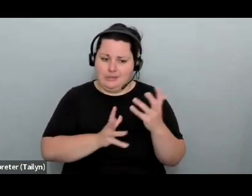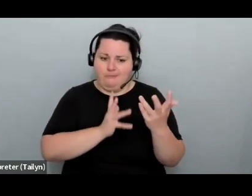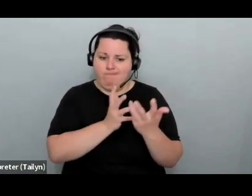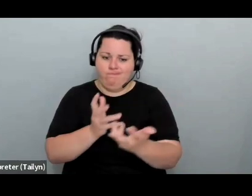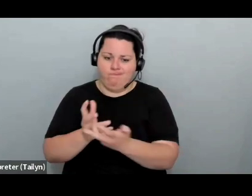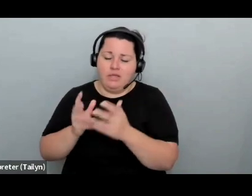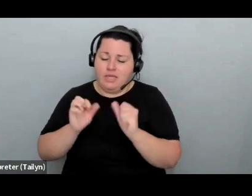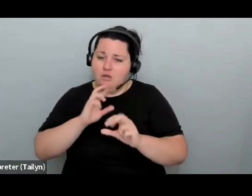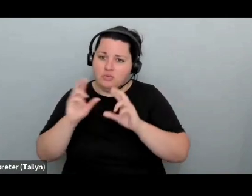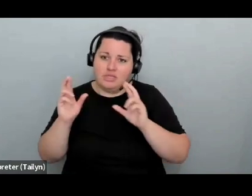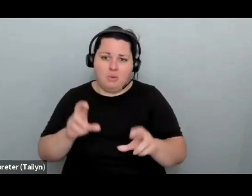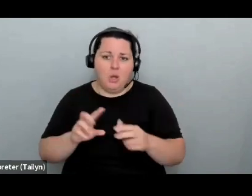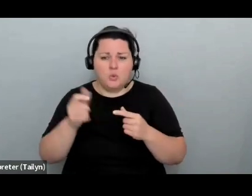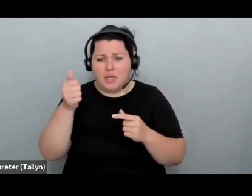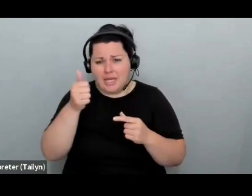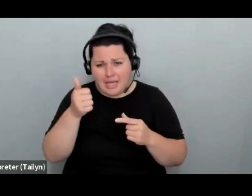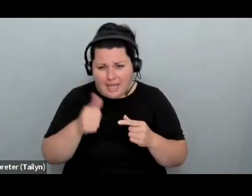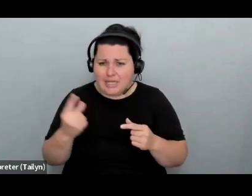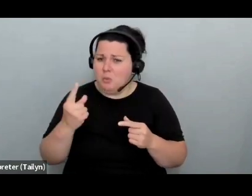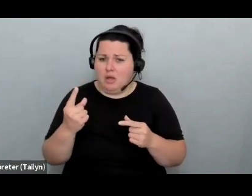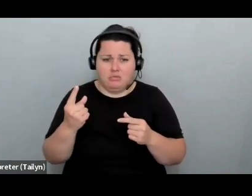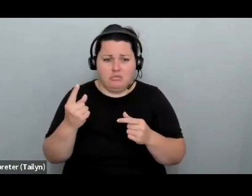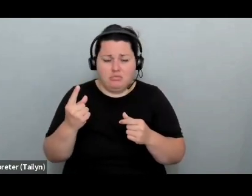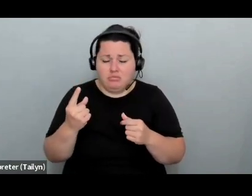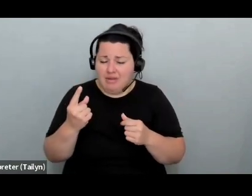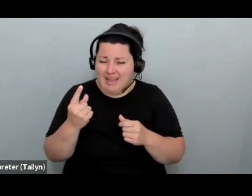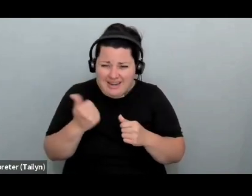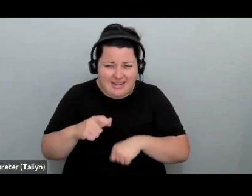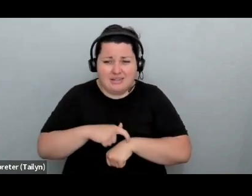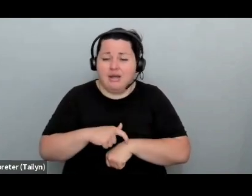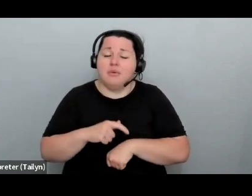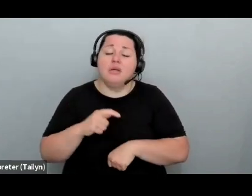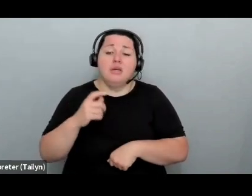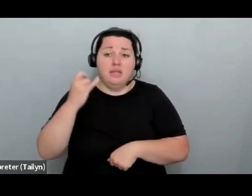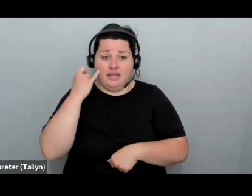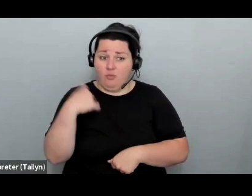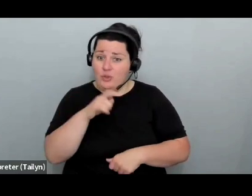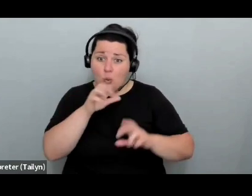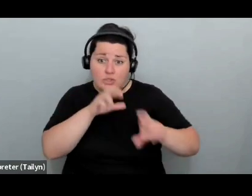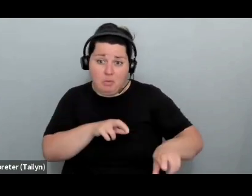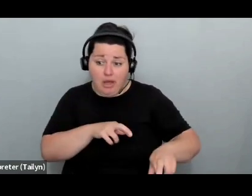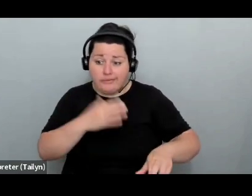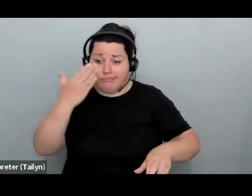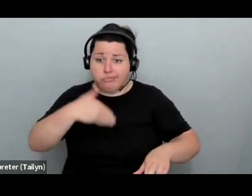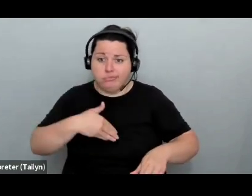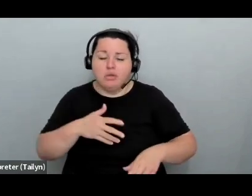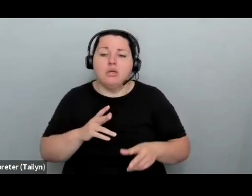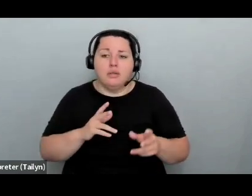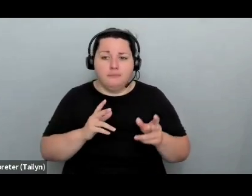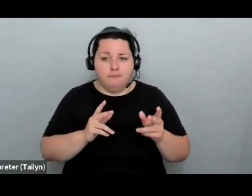to respond to any and everyone at any point. Because I can promise you, if we're not responding, then people will